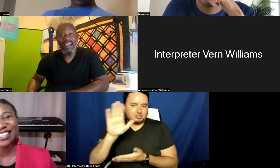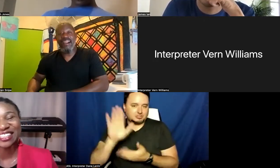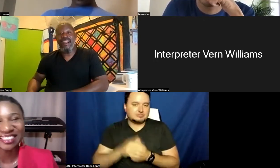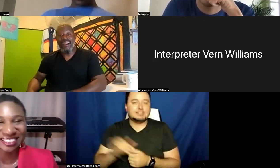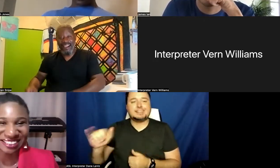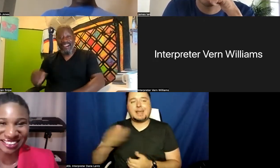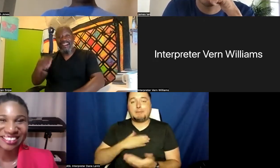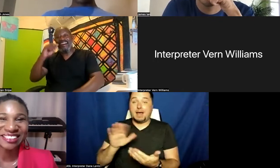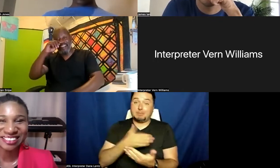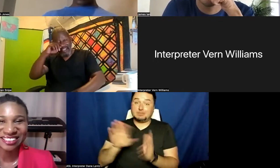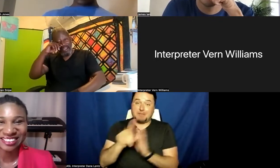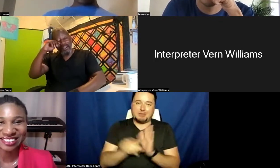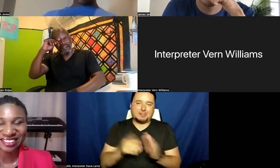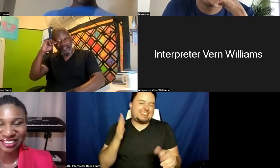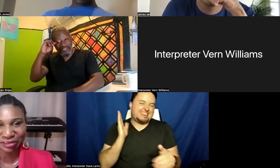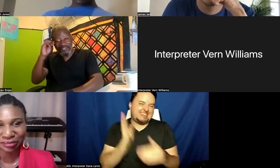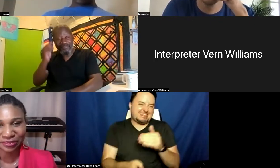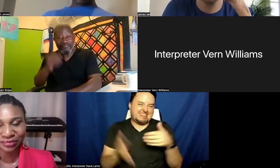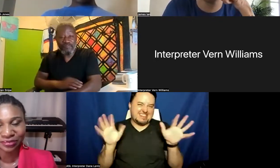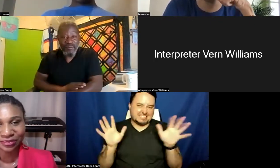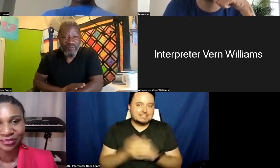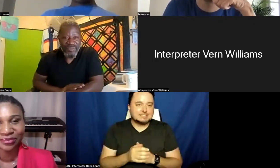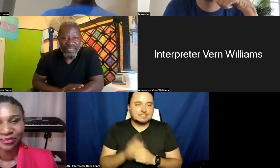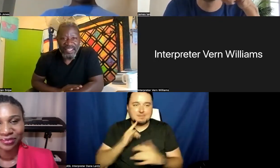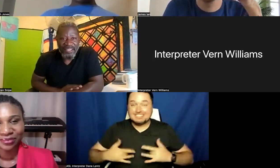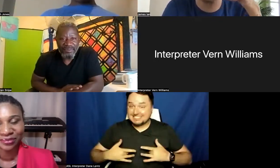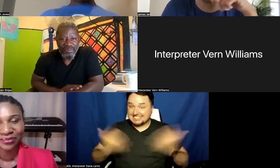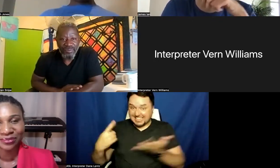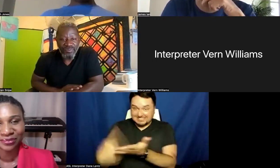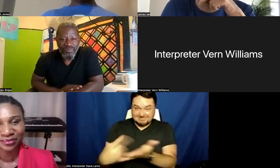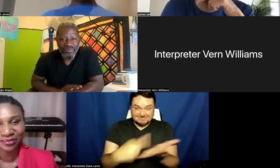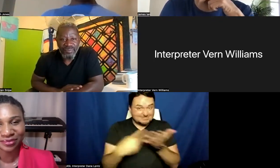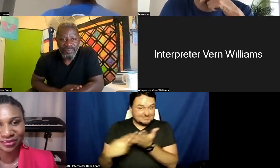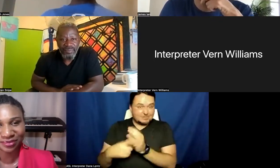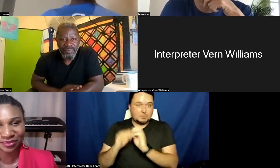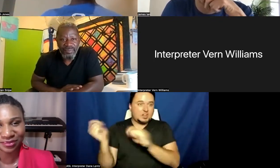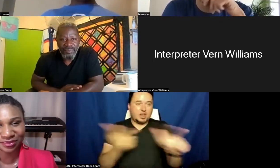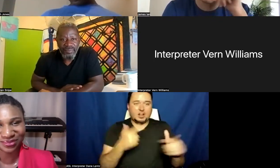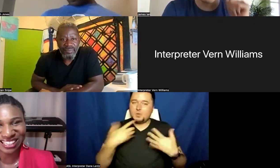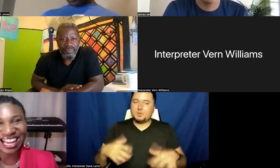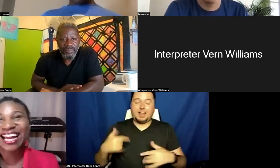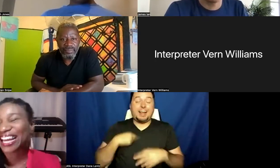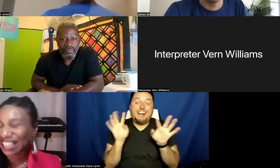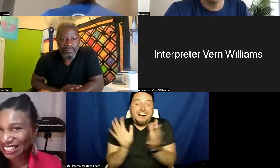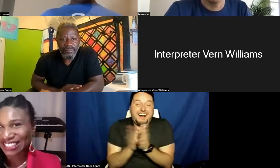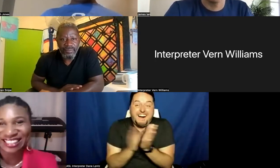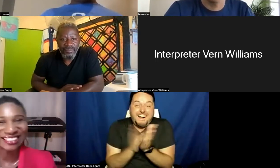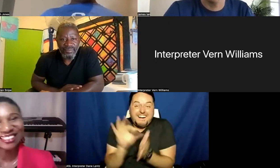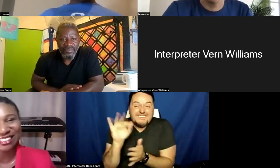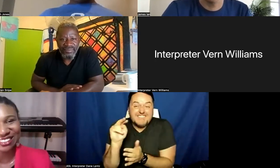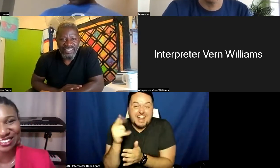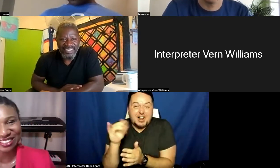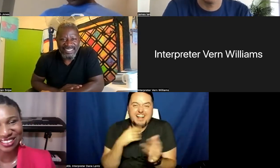musical background. So I'm really excited to have this conversation, more so as like a fangirl and less of